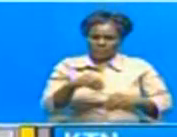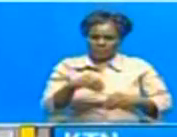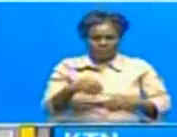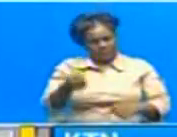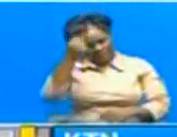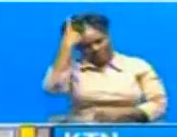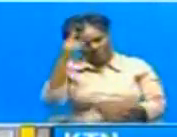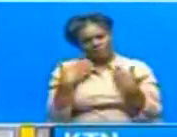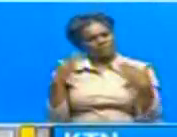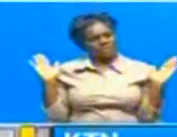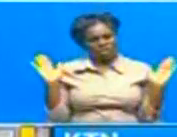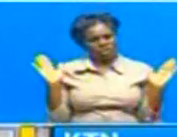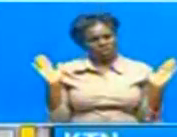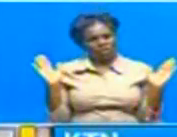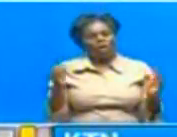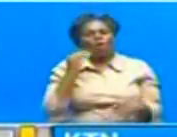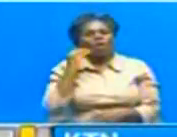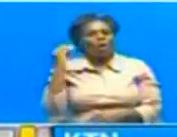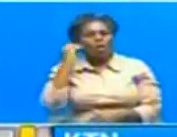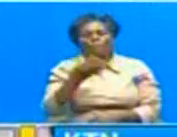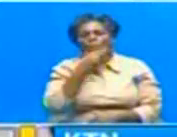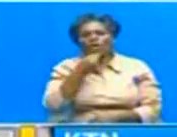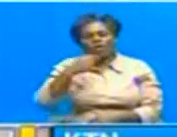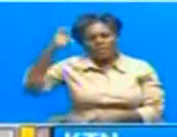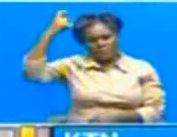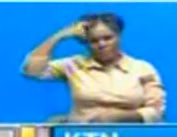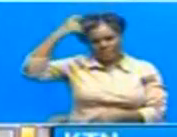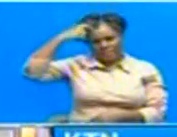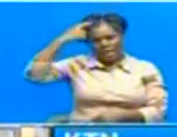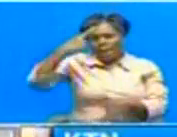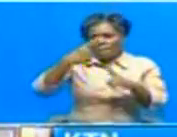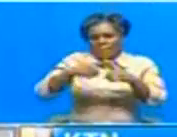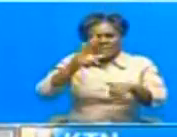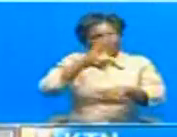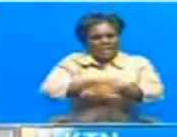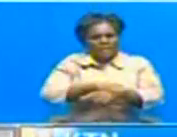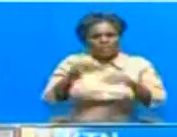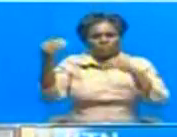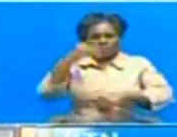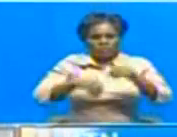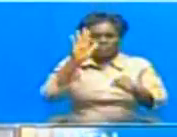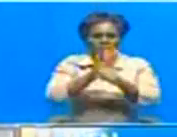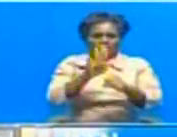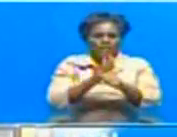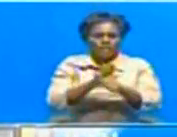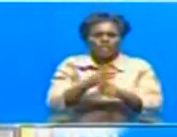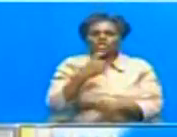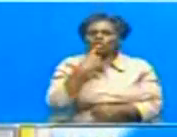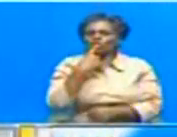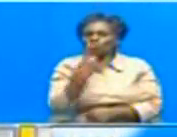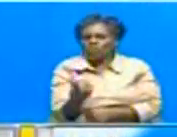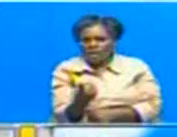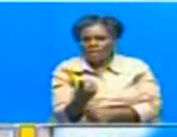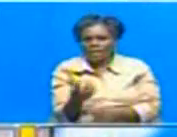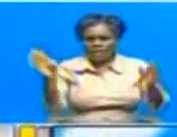is understood, what is called the homeboy mentality. But I got majority of votes among the Turkana in the Rift